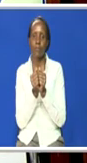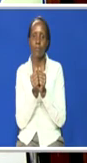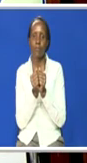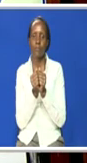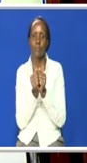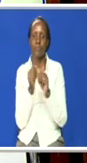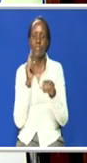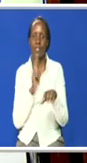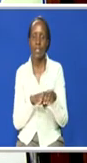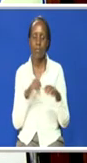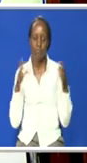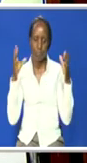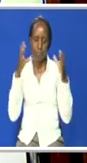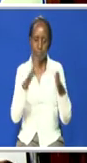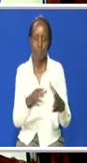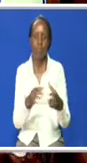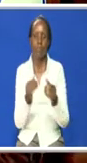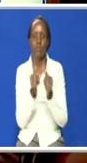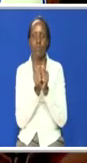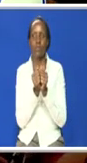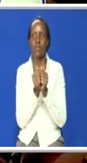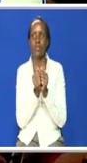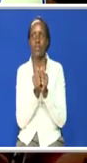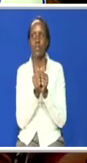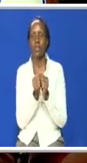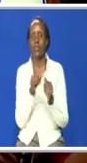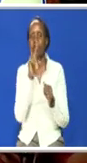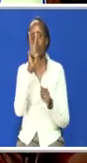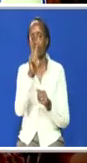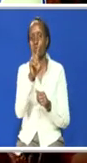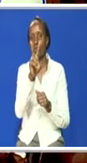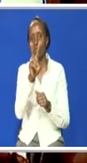When I put them all together, it is